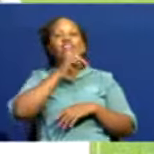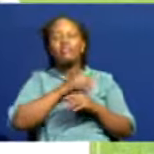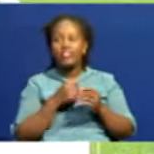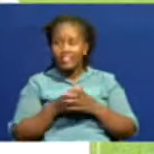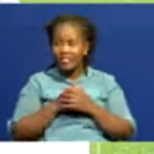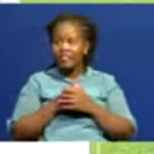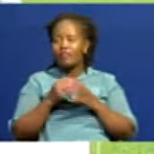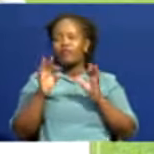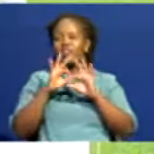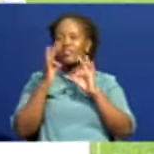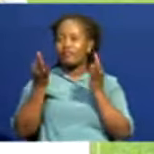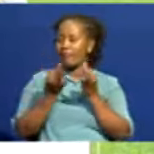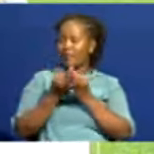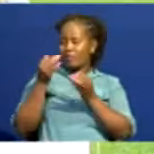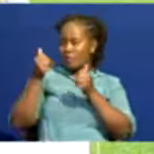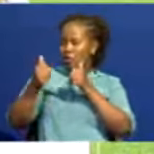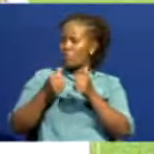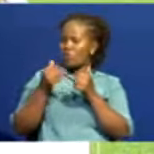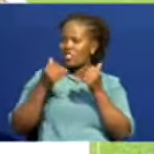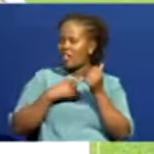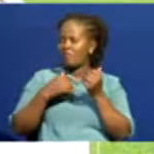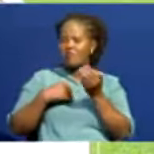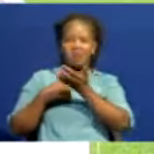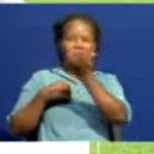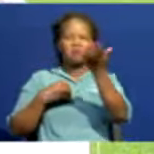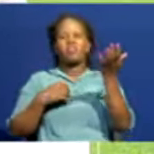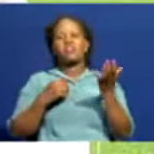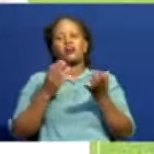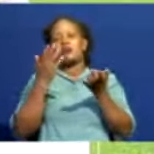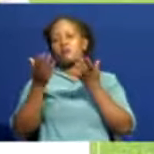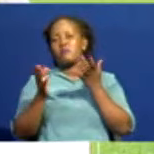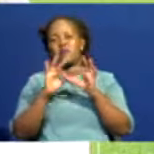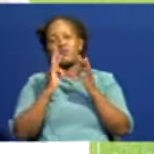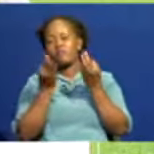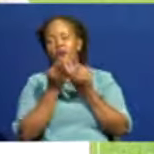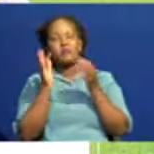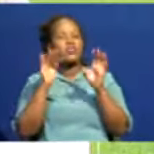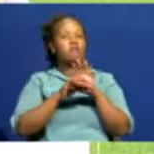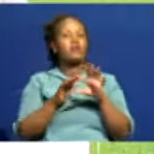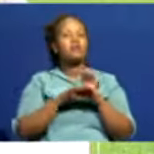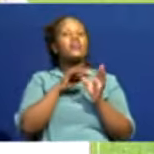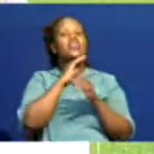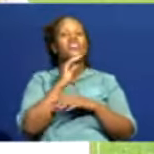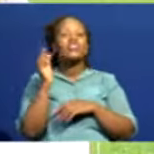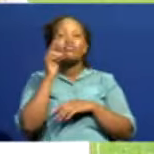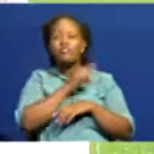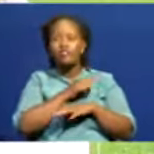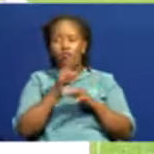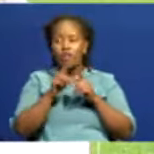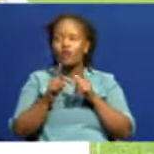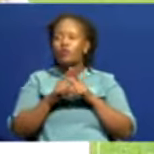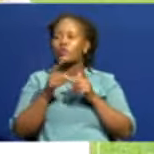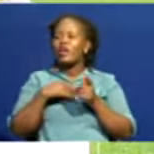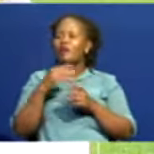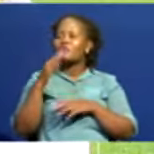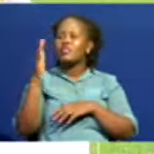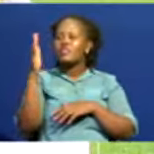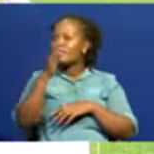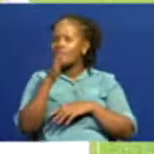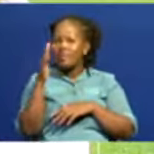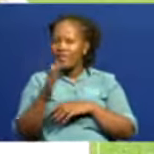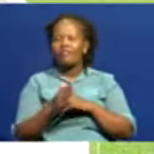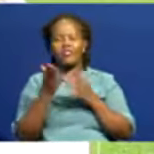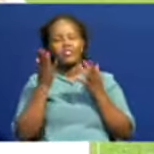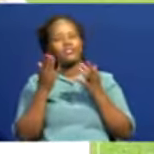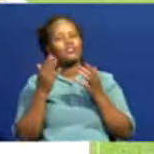who've been left behind, or perhaps have a relative who themselves died and they never were able to know, it's a